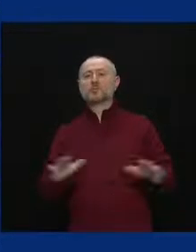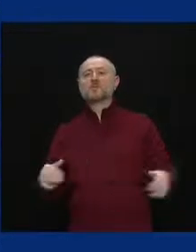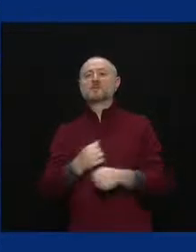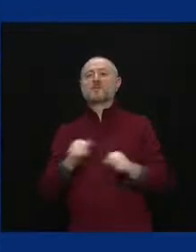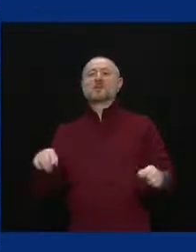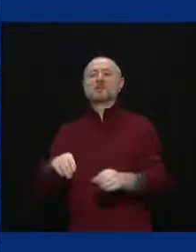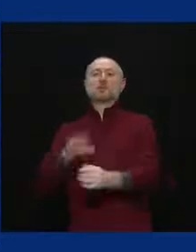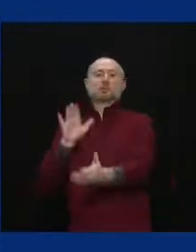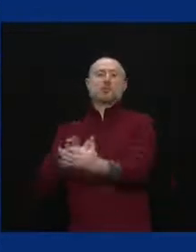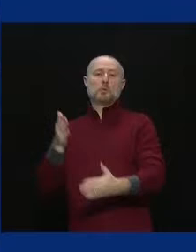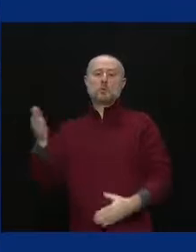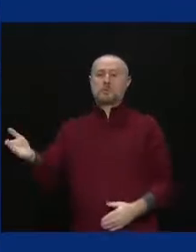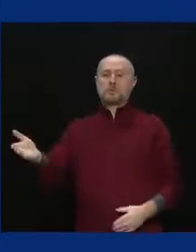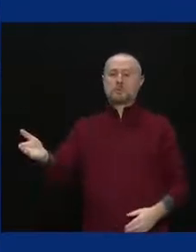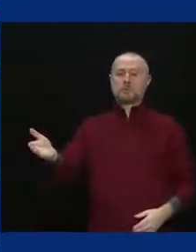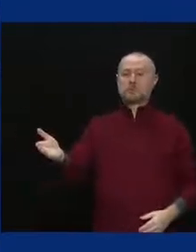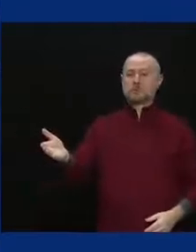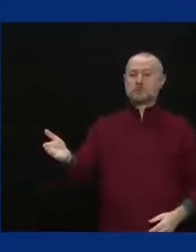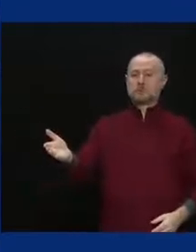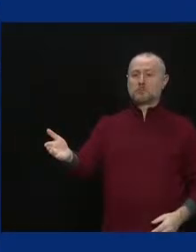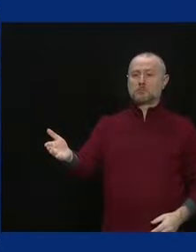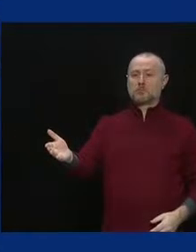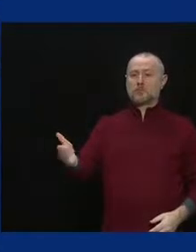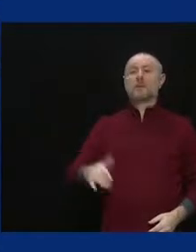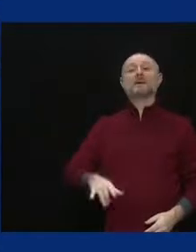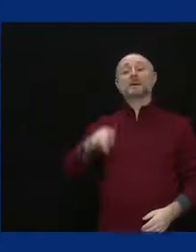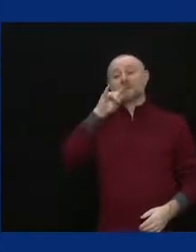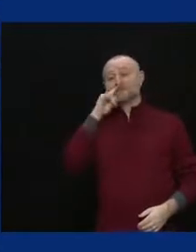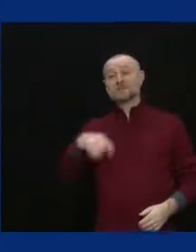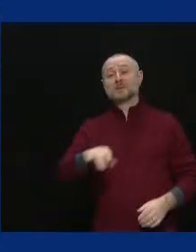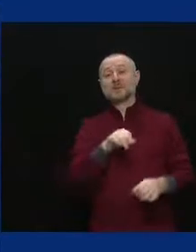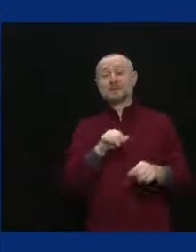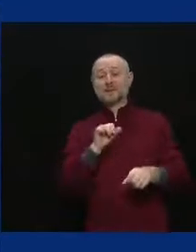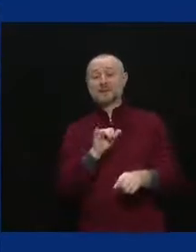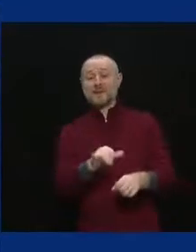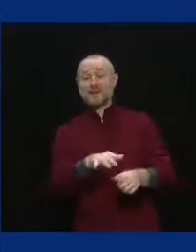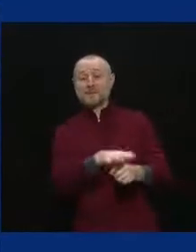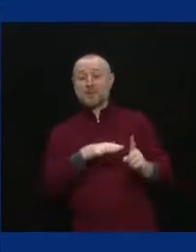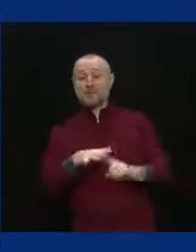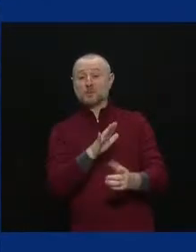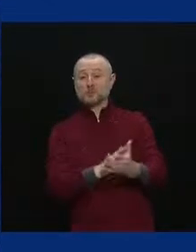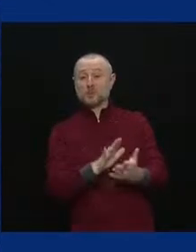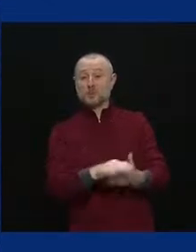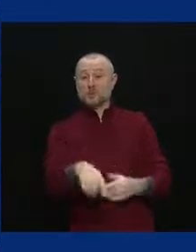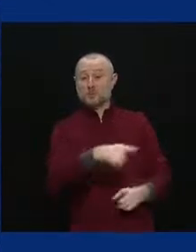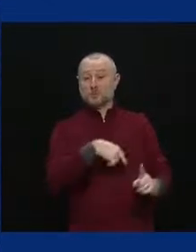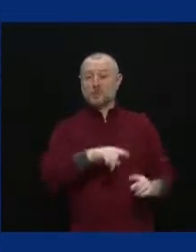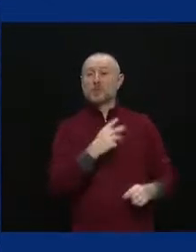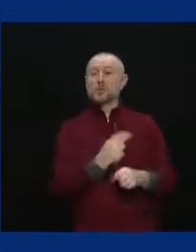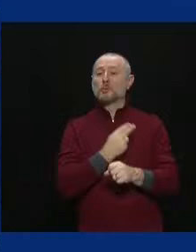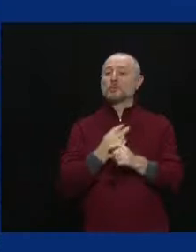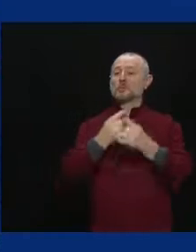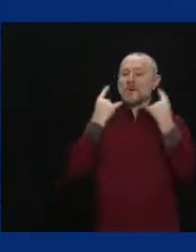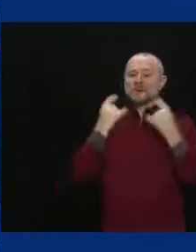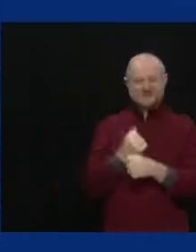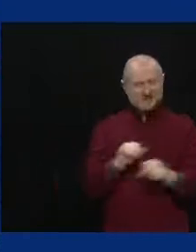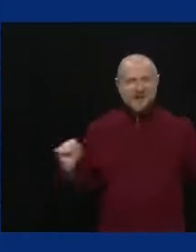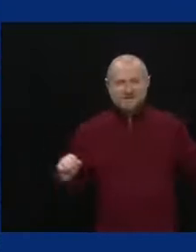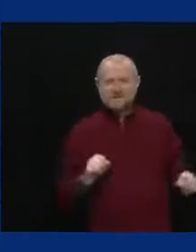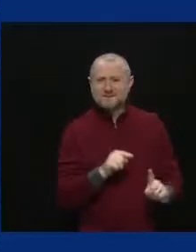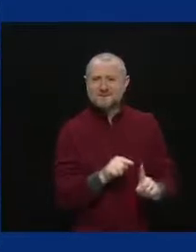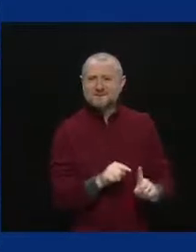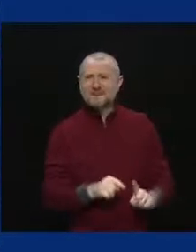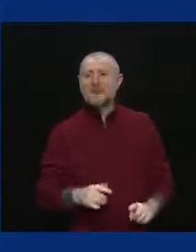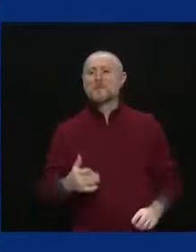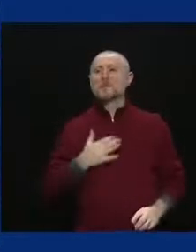fewer hospitalized, fewer sicker, because they've been able to be in an environment like a school where they have been enforcing this. Now, my understanding is what the first